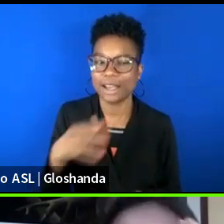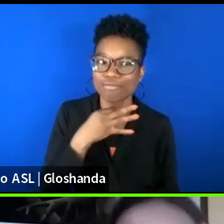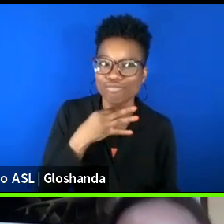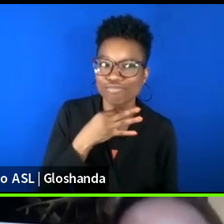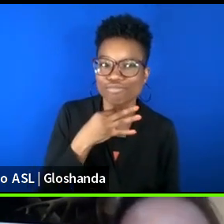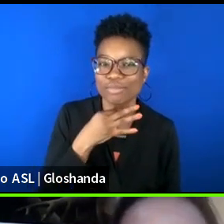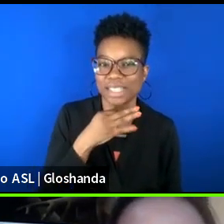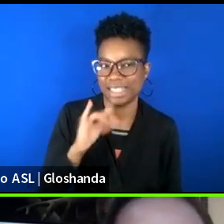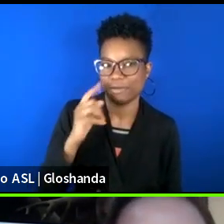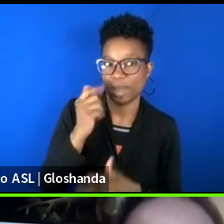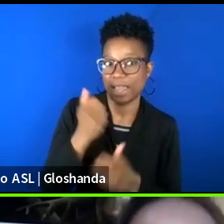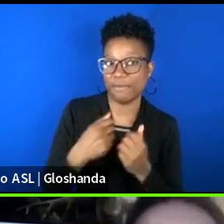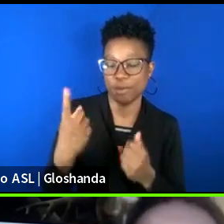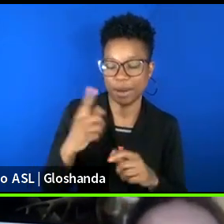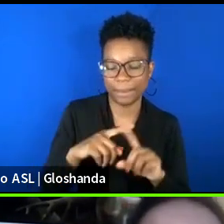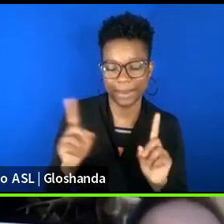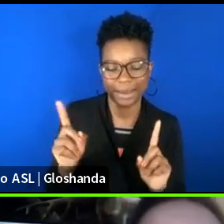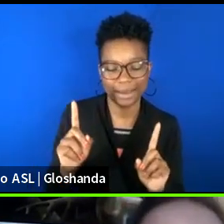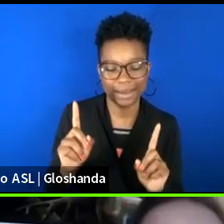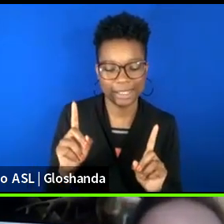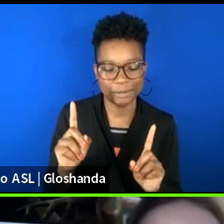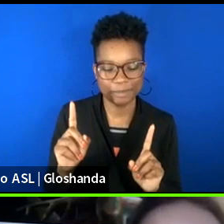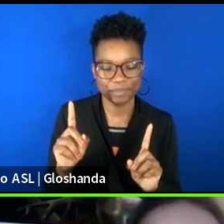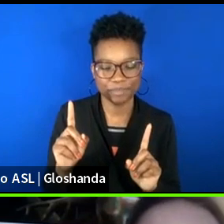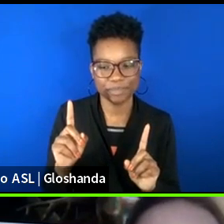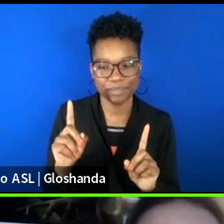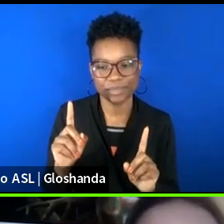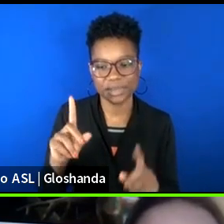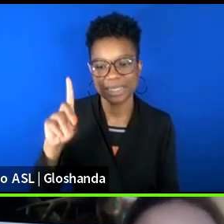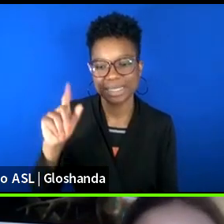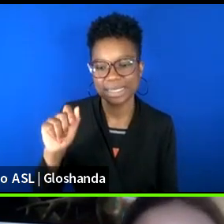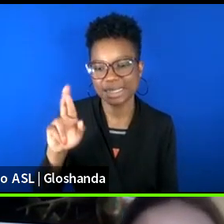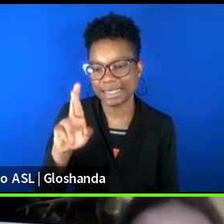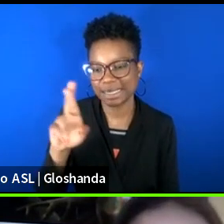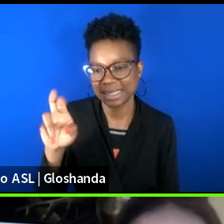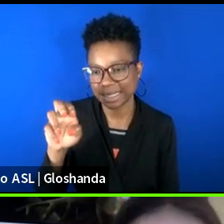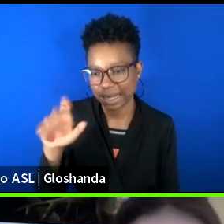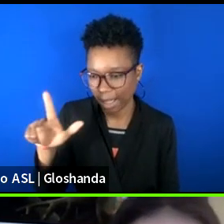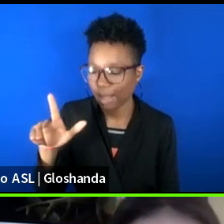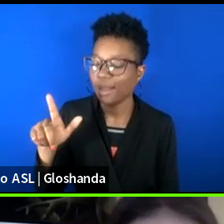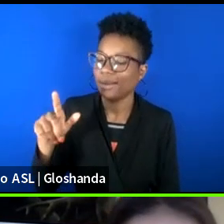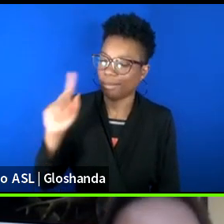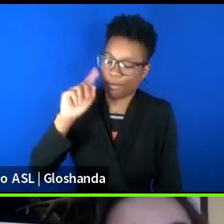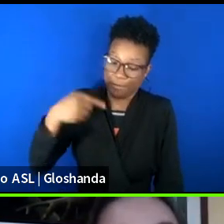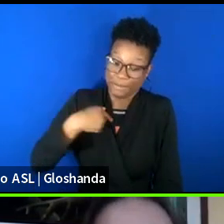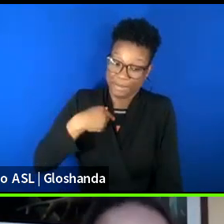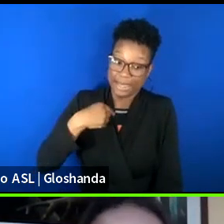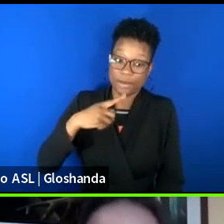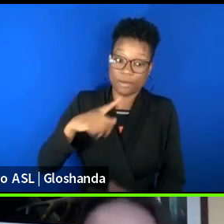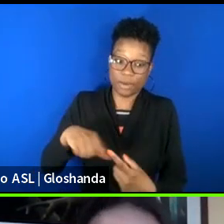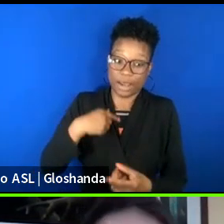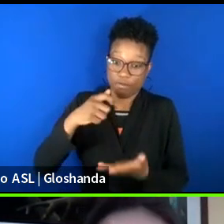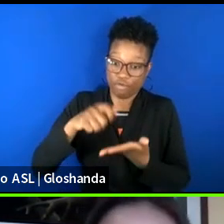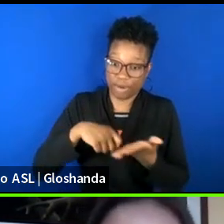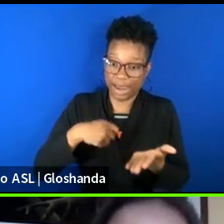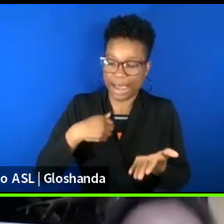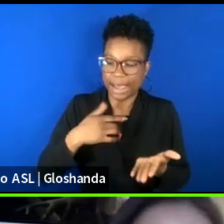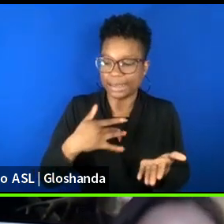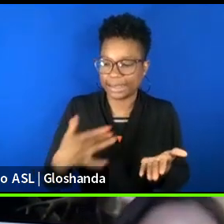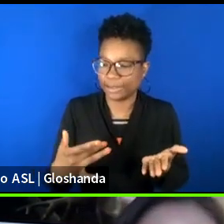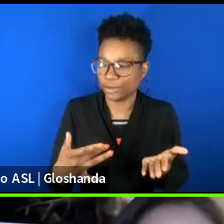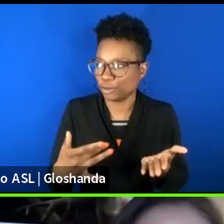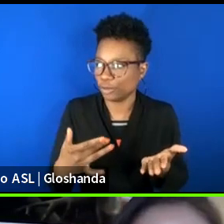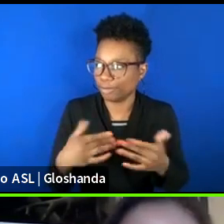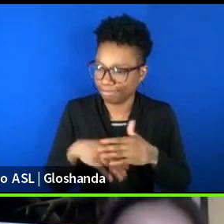and it's for everybody. But Darrel, do you, I find that when I write, I always enter any kind of